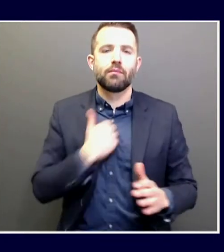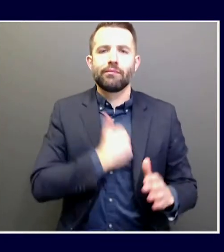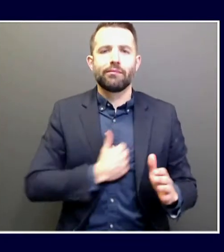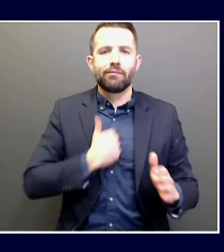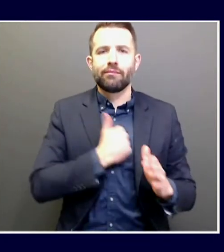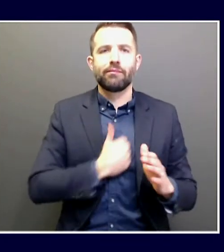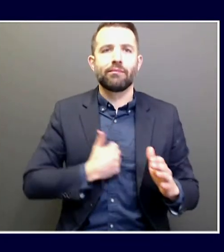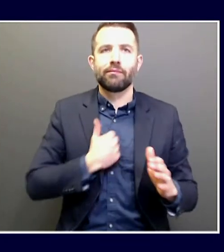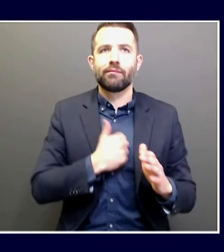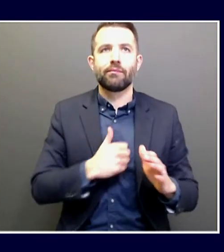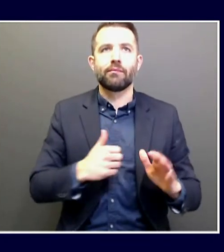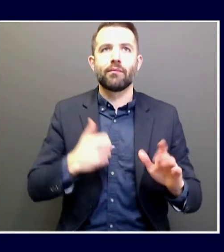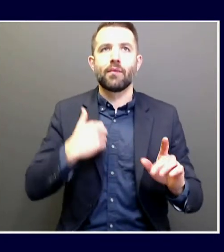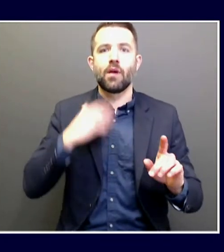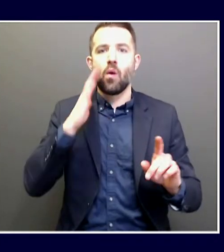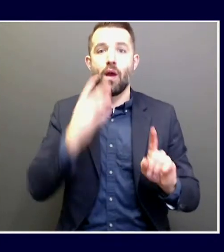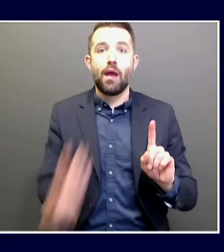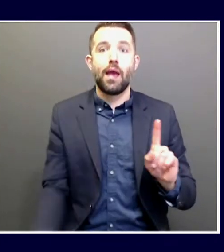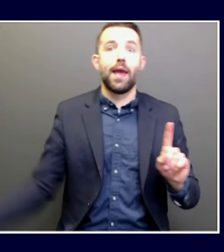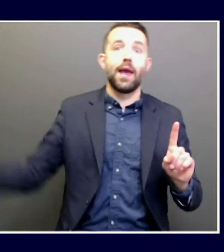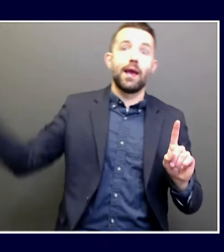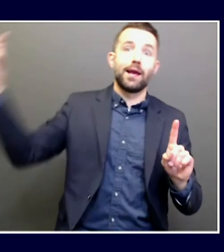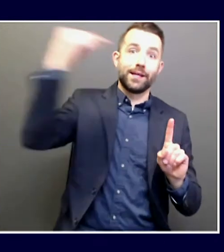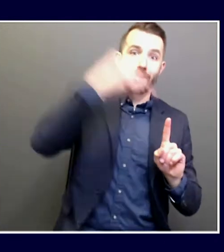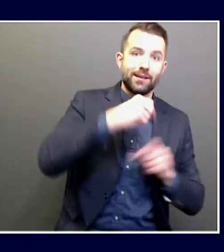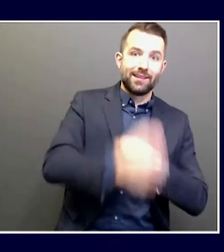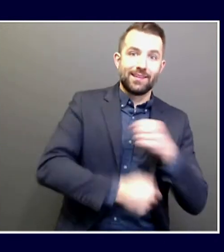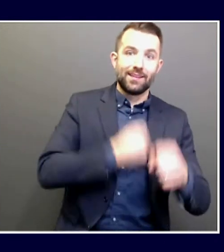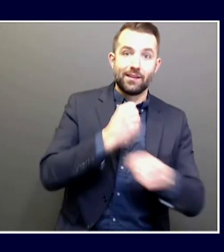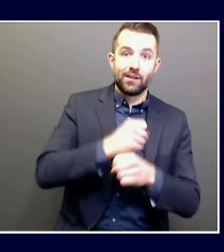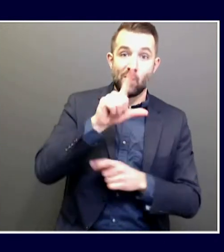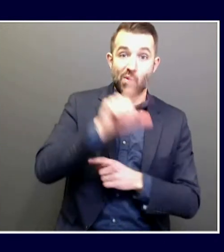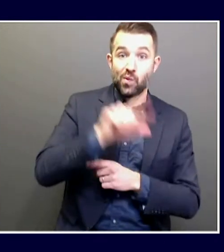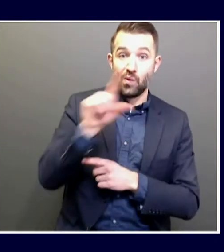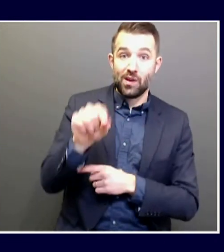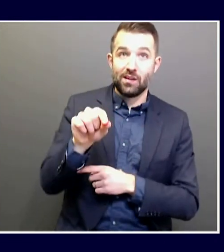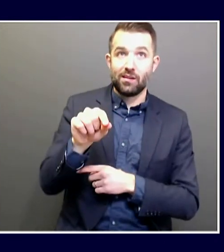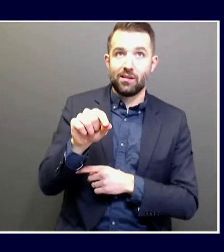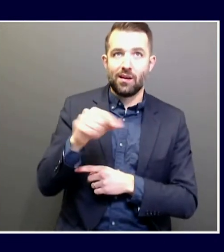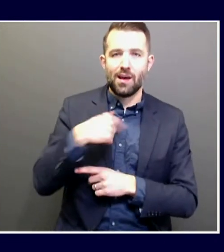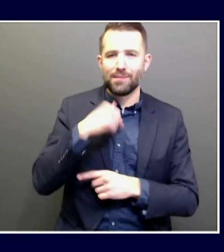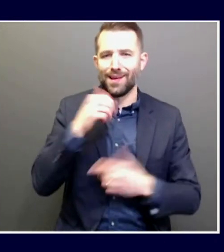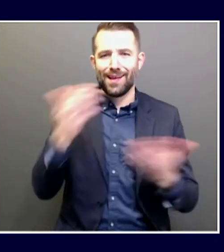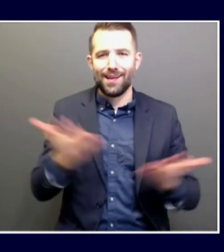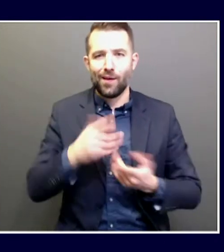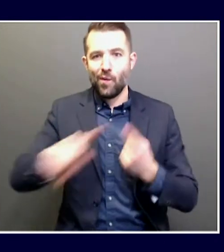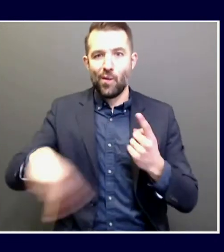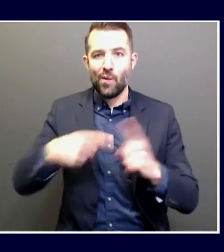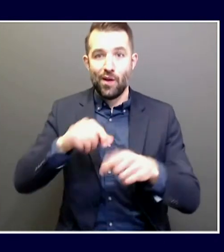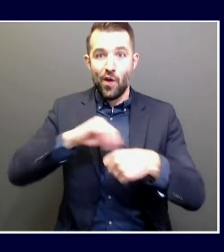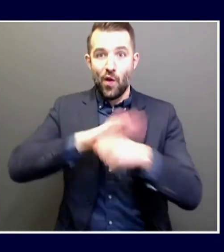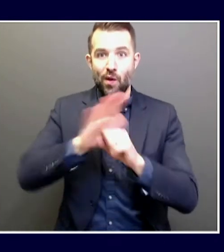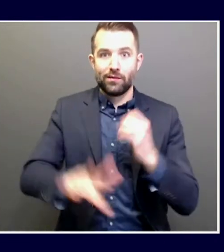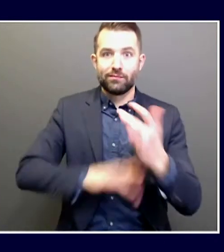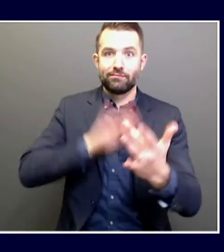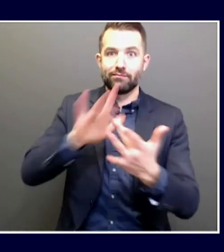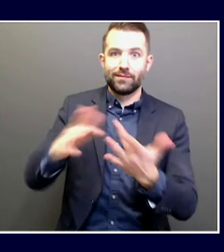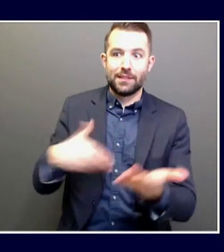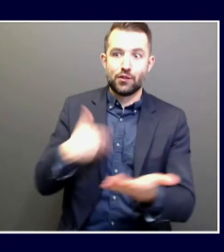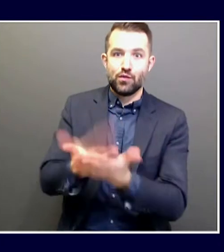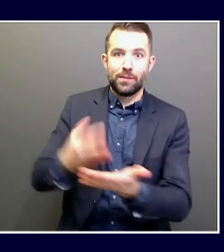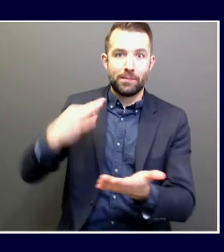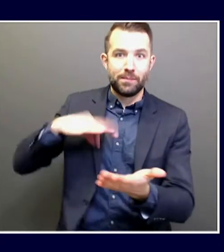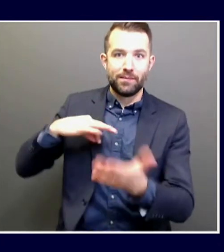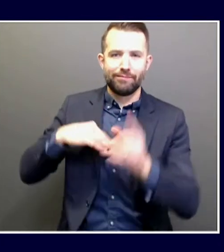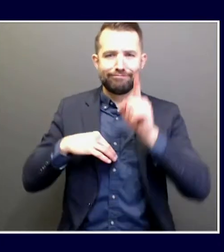back in the beginning of 2020 question, but I was not here when the pandemic started in Maine. I was working elsewhere. Can you just very